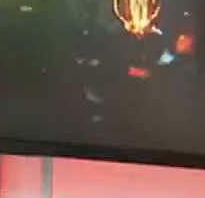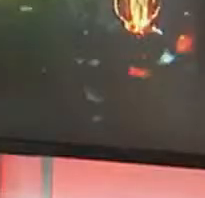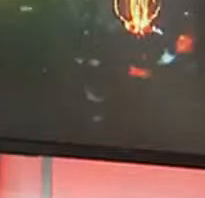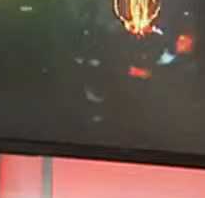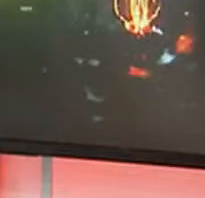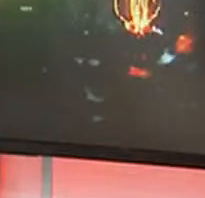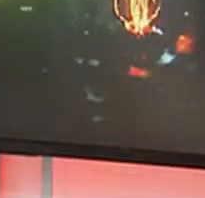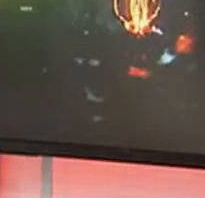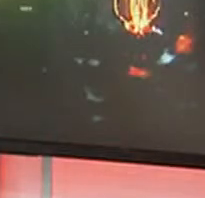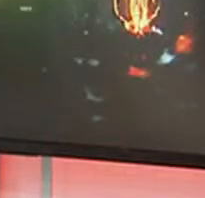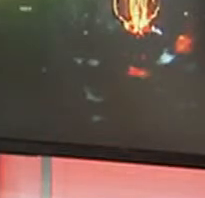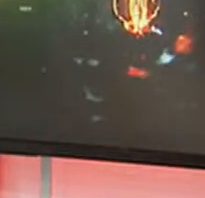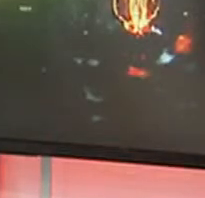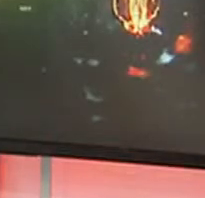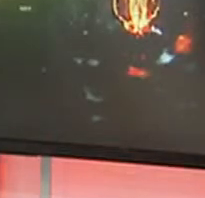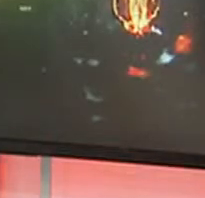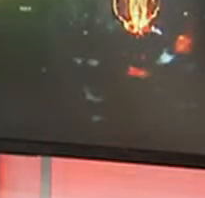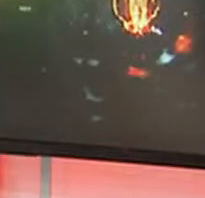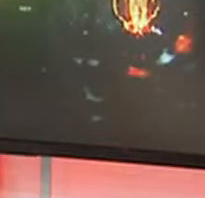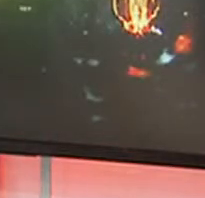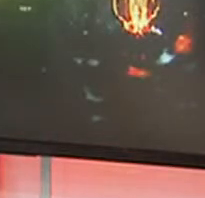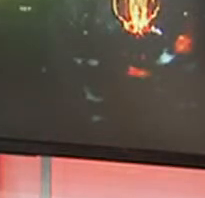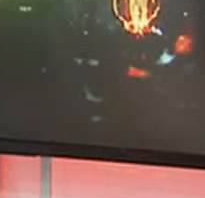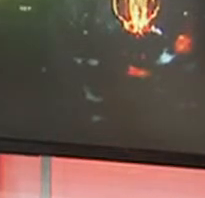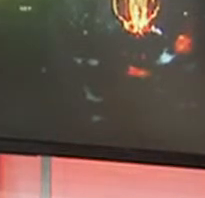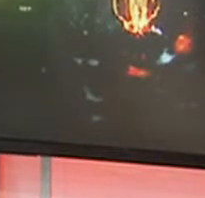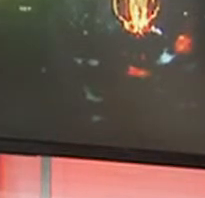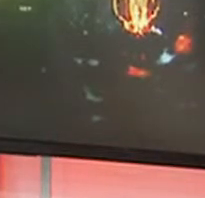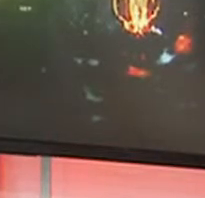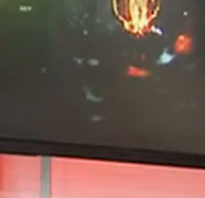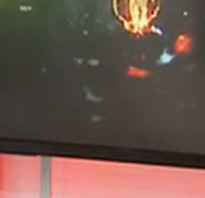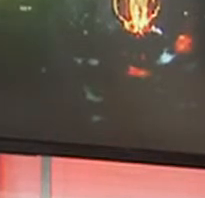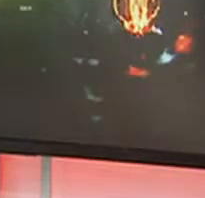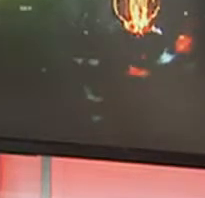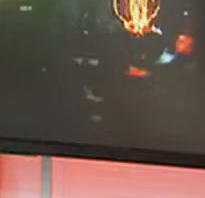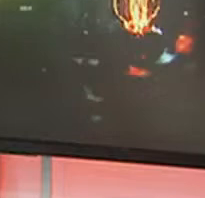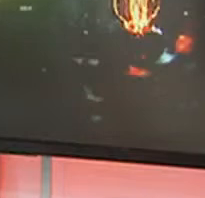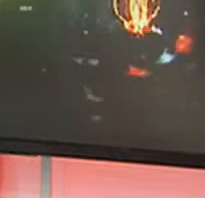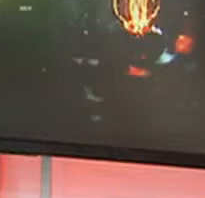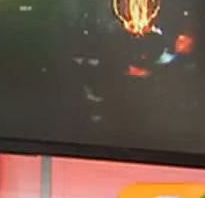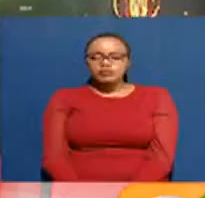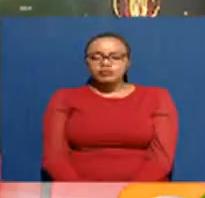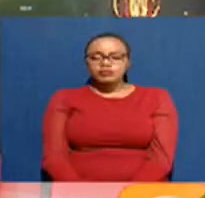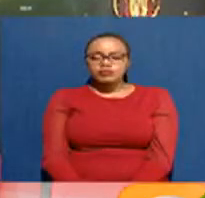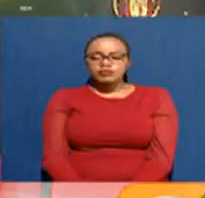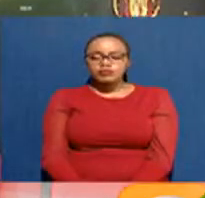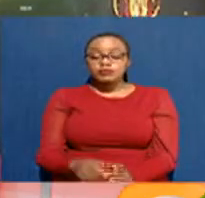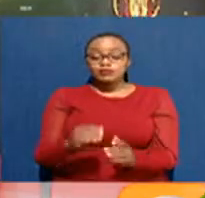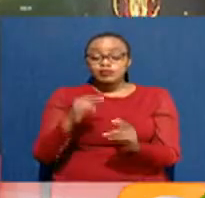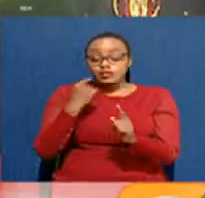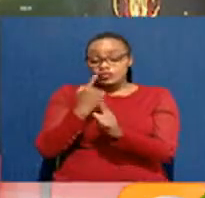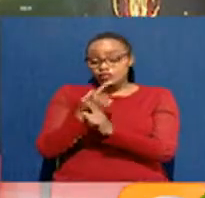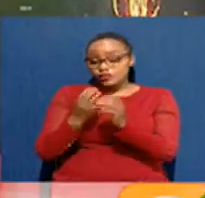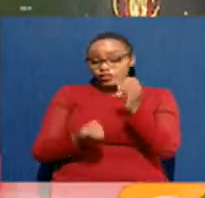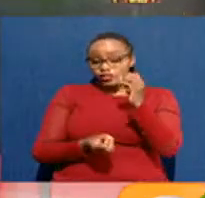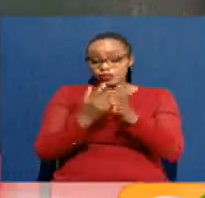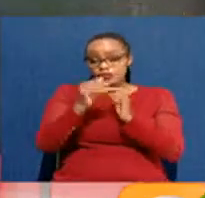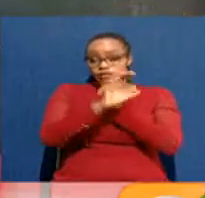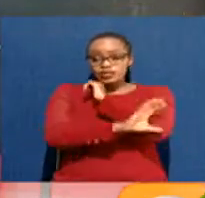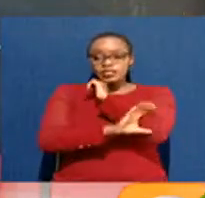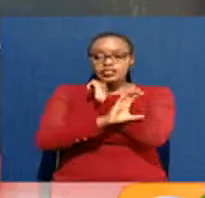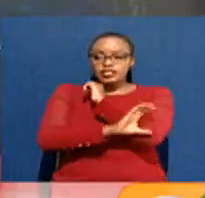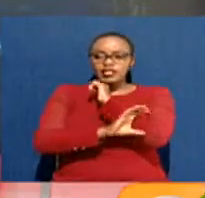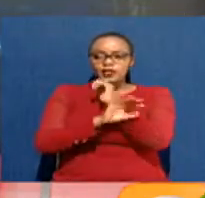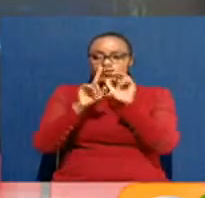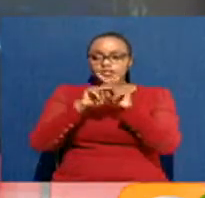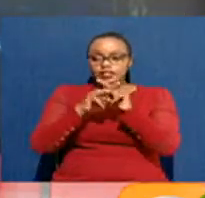want to spend some time to understand exactly what happens when Kenya Power is purchasing power from different producers in the country. We